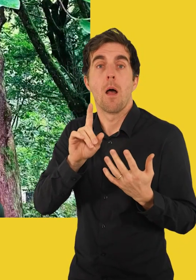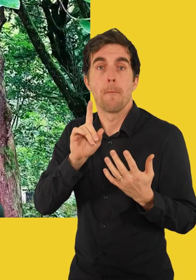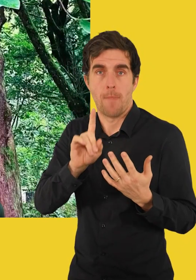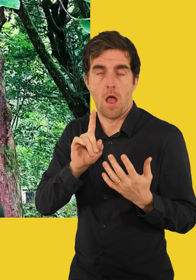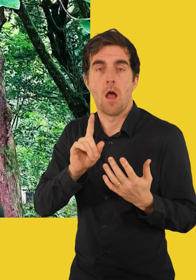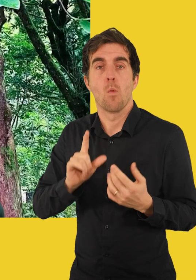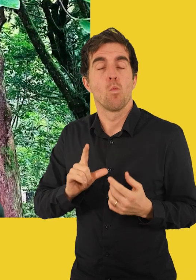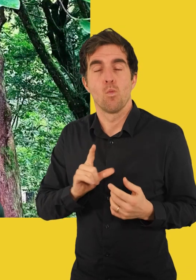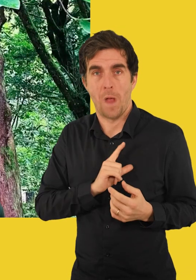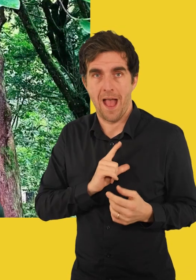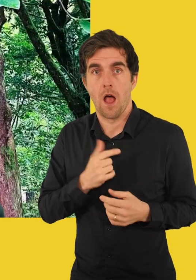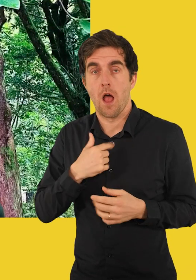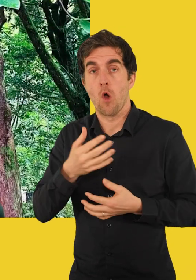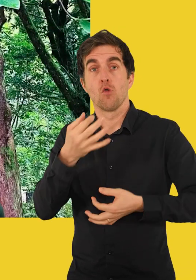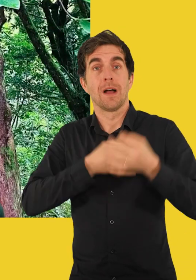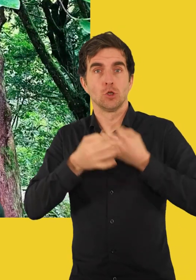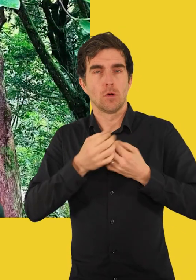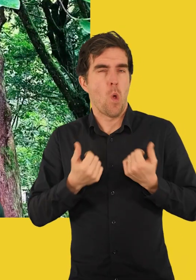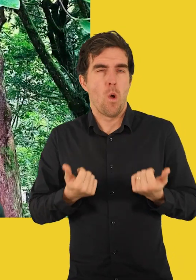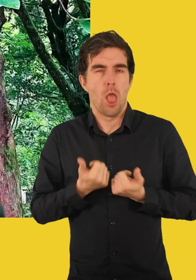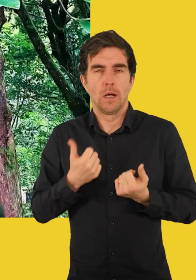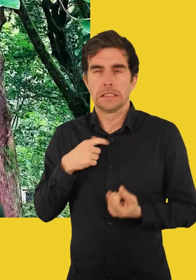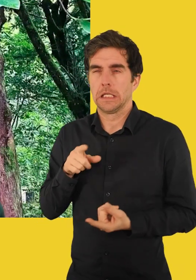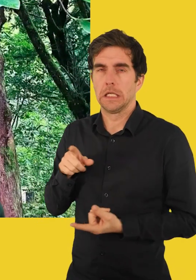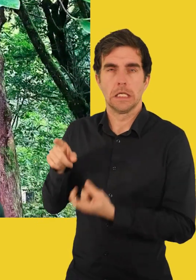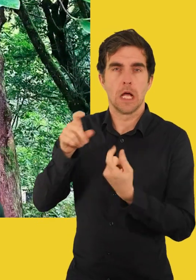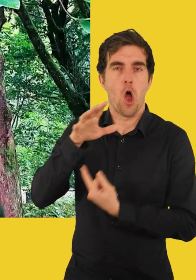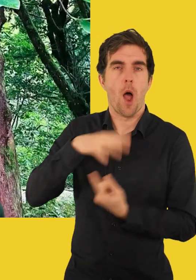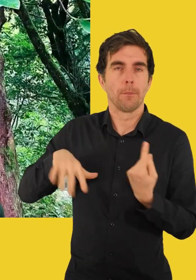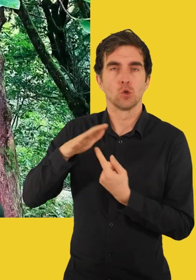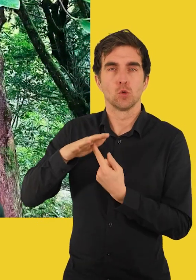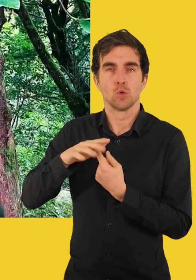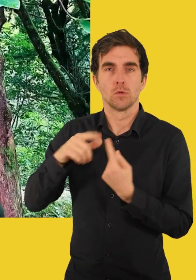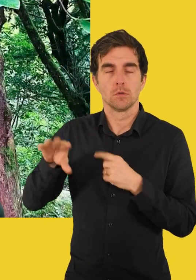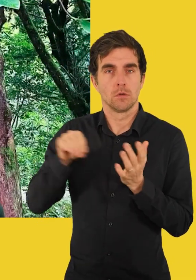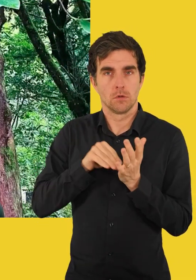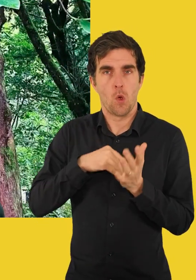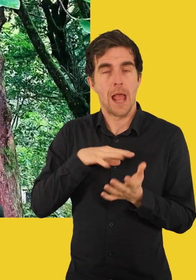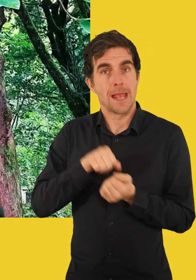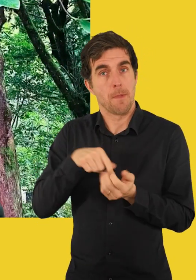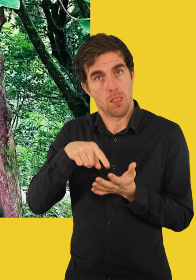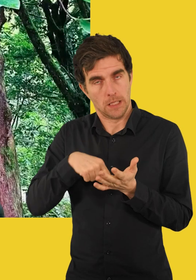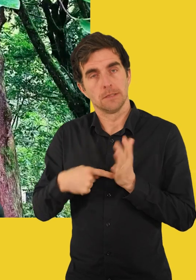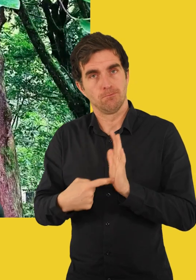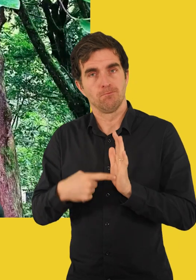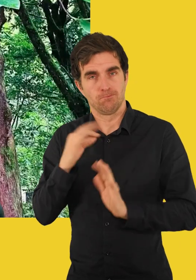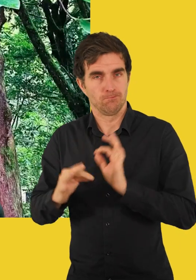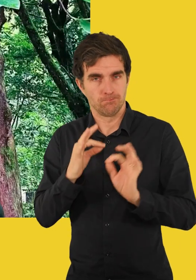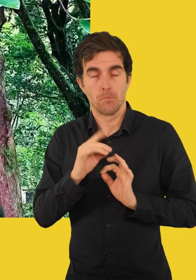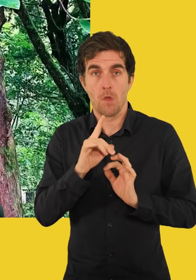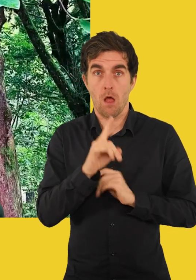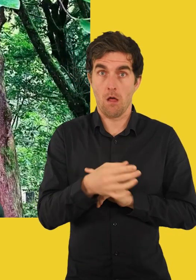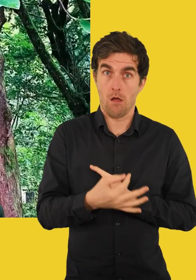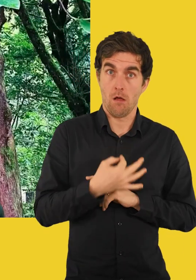session, because the questions that we have been curated by community members, and so we would like to keep to